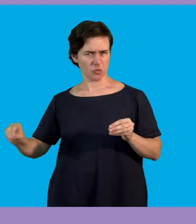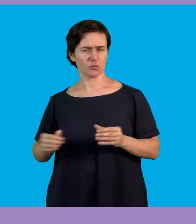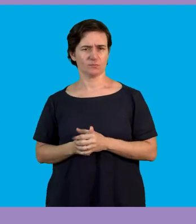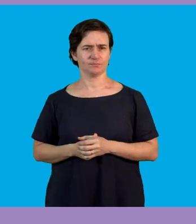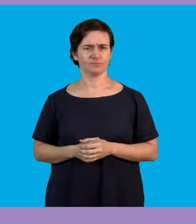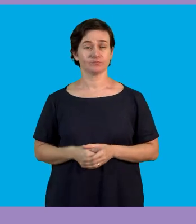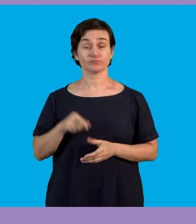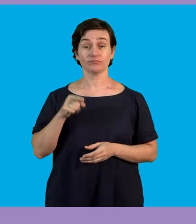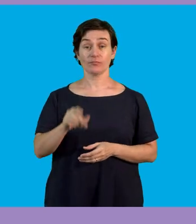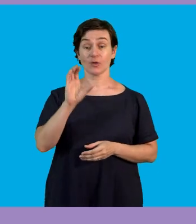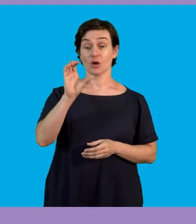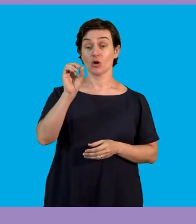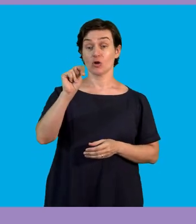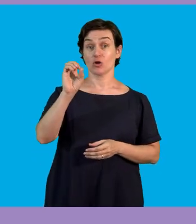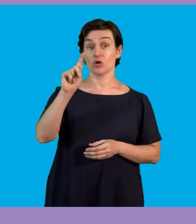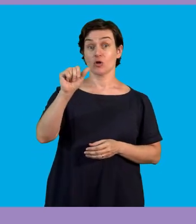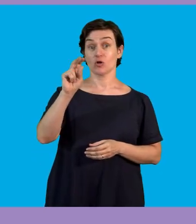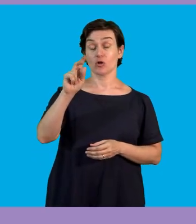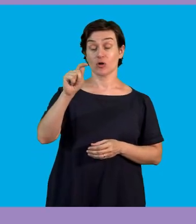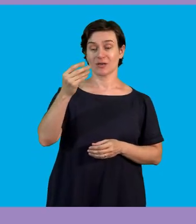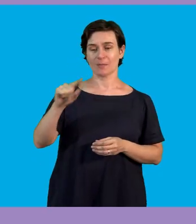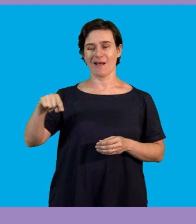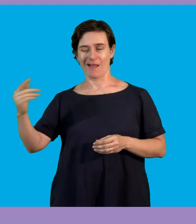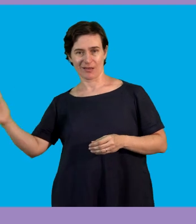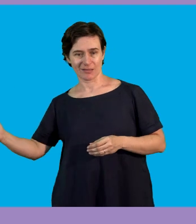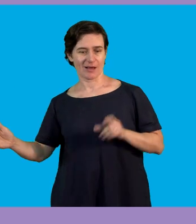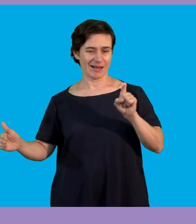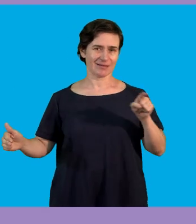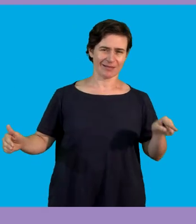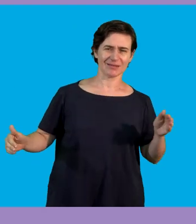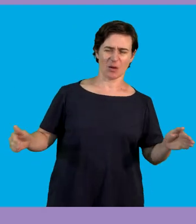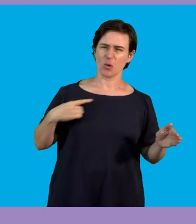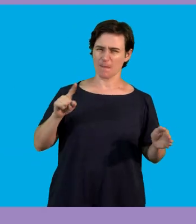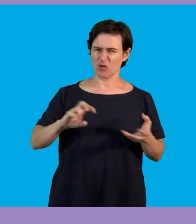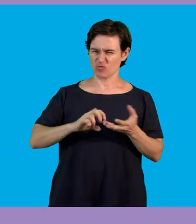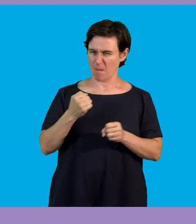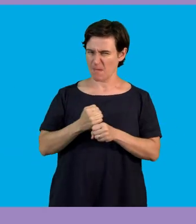the constant numbers on one side of the equation. So